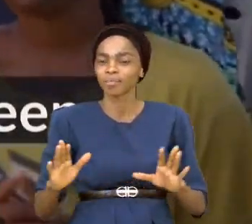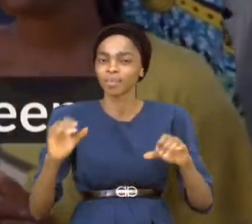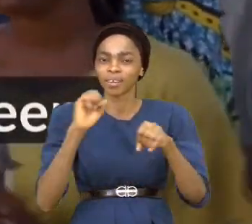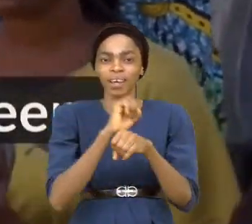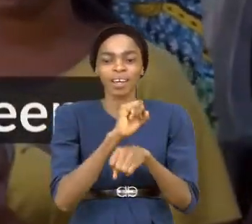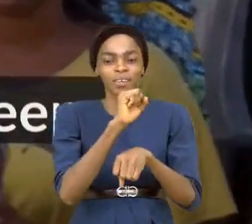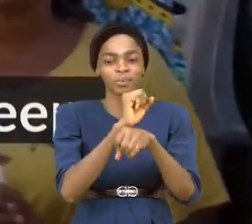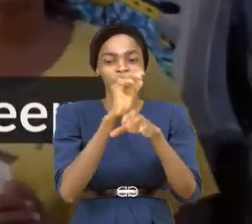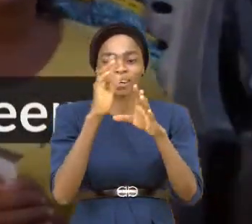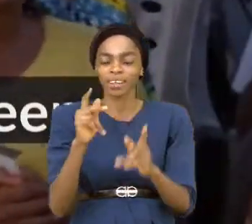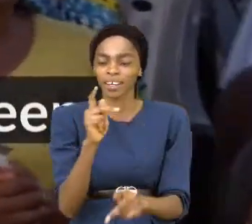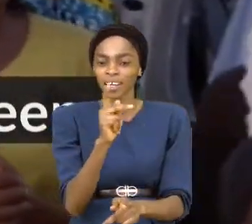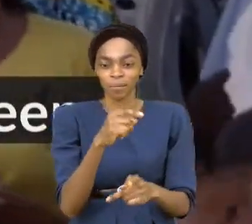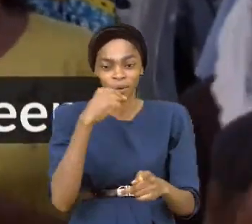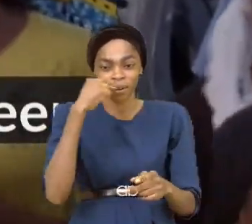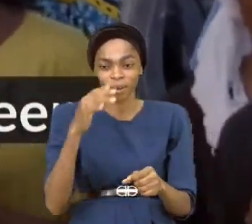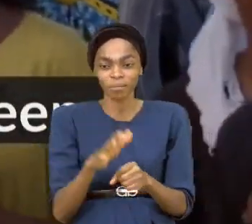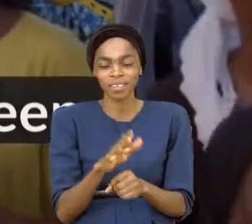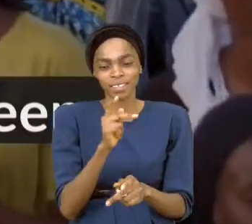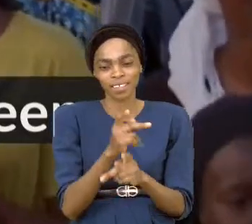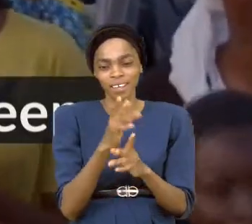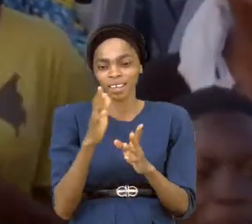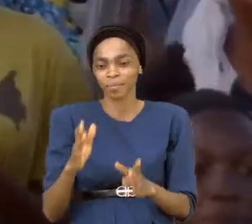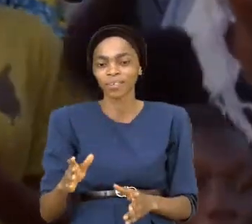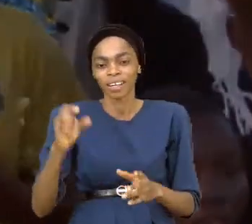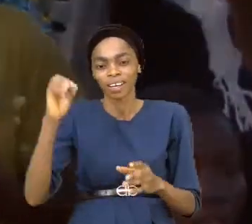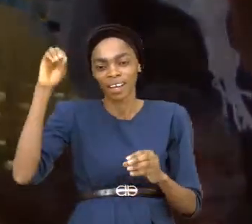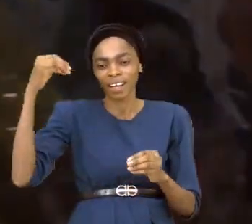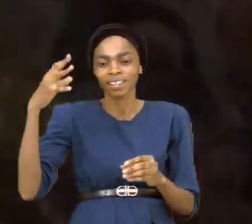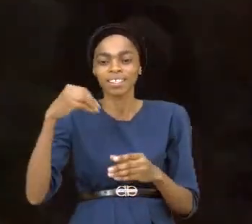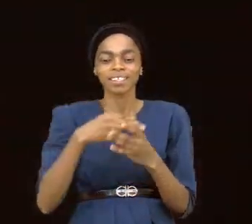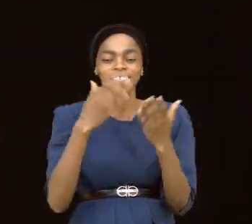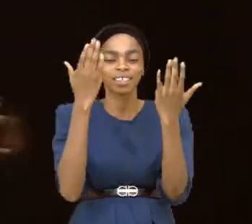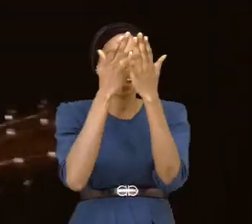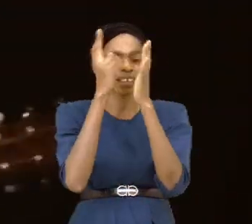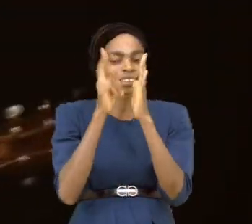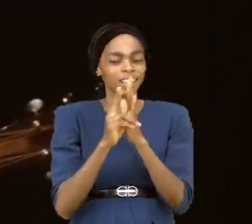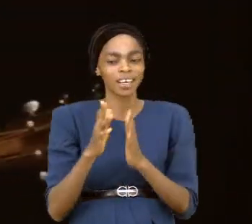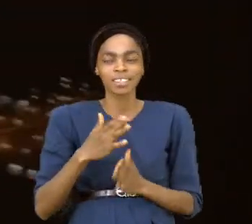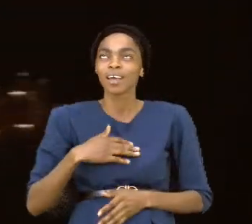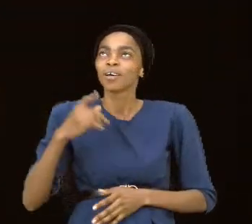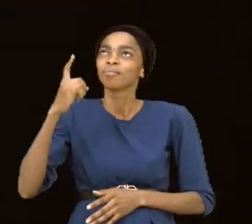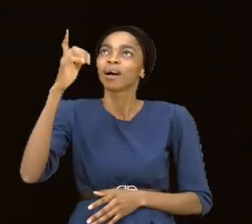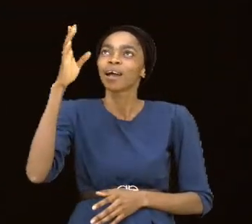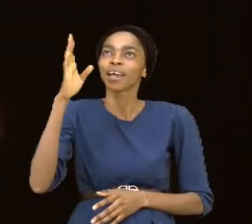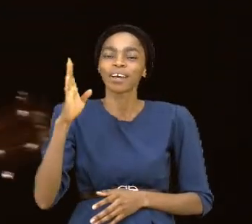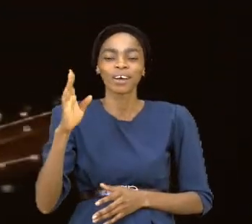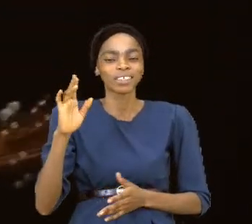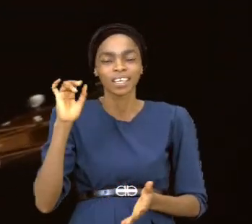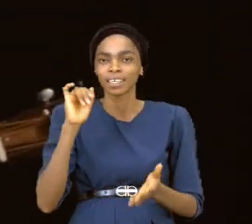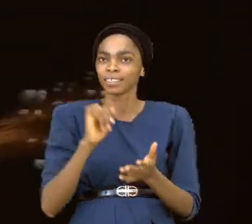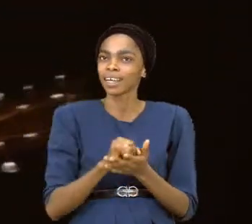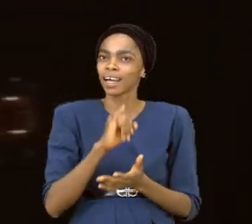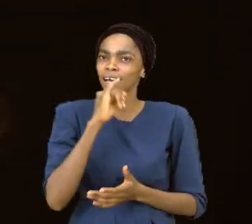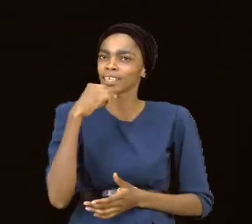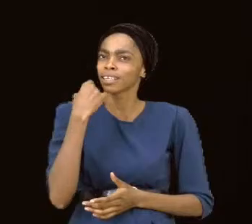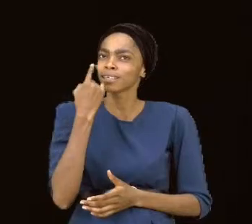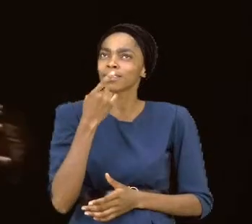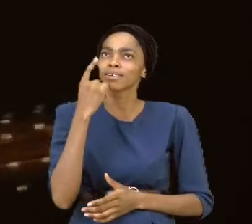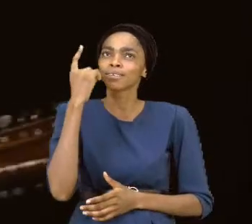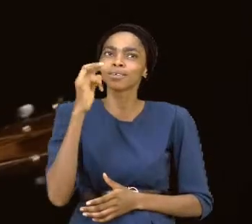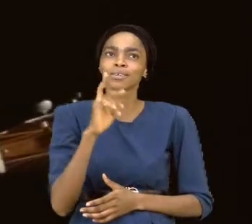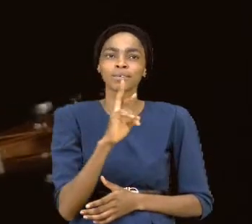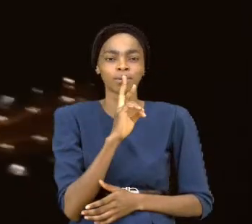Waymaker, miracle worker, promise keeper, light in the darkness, my God, that is